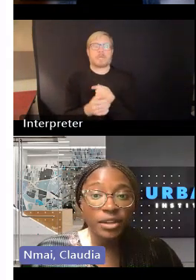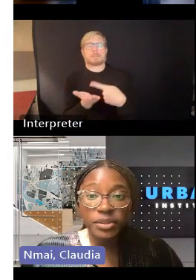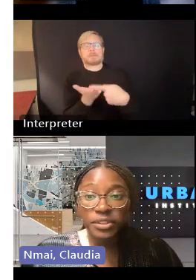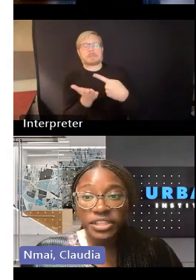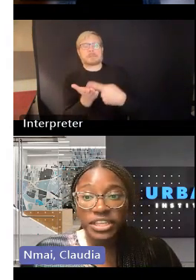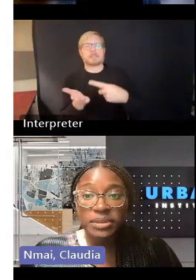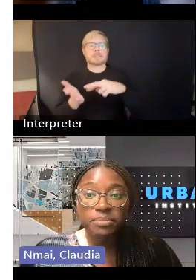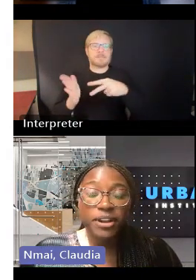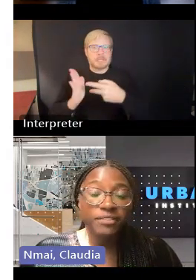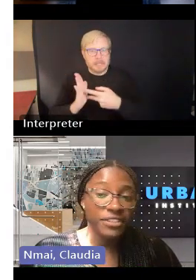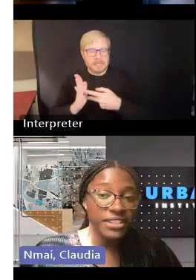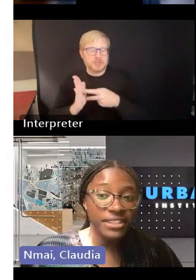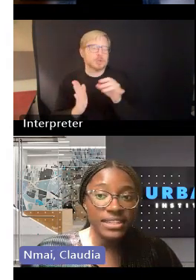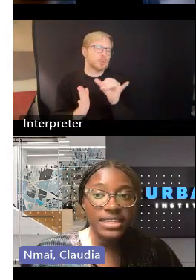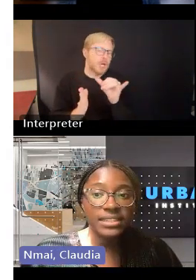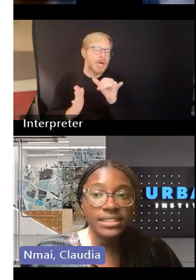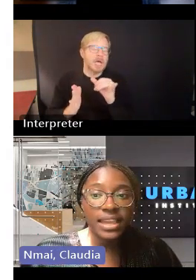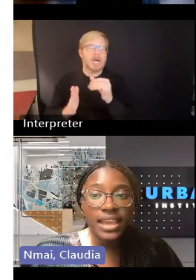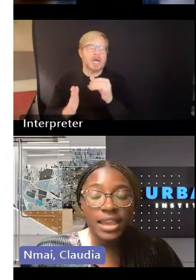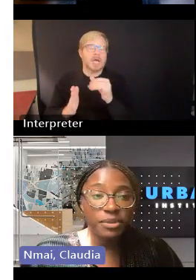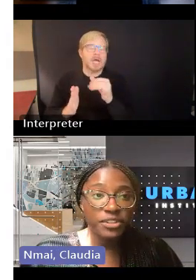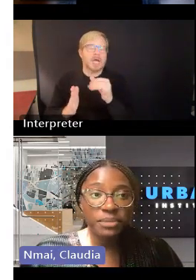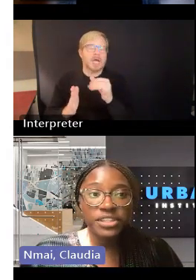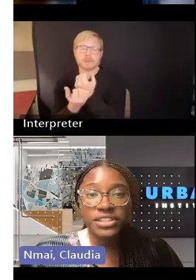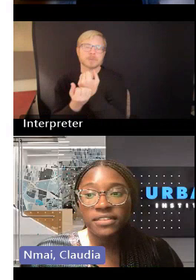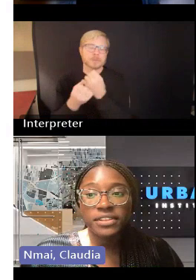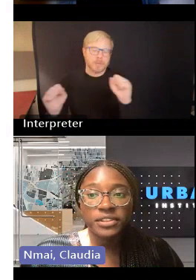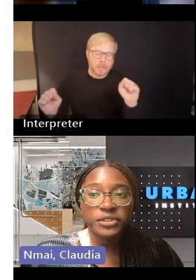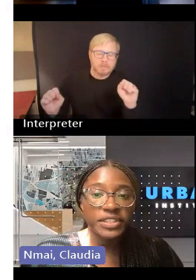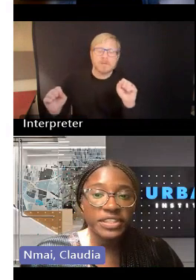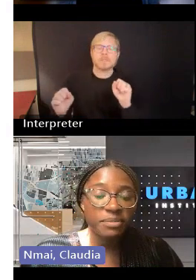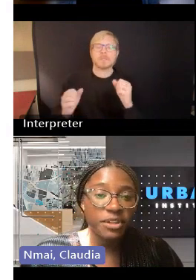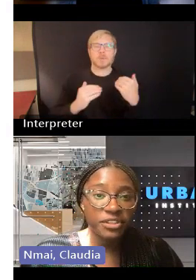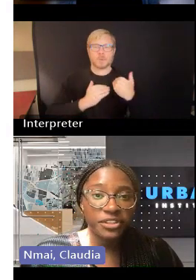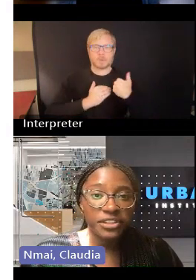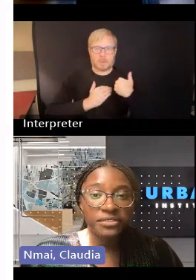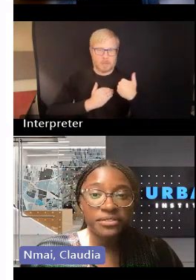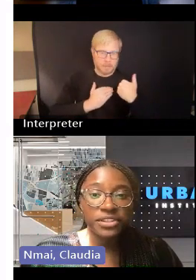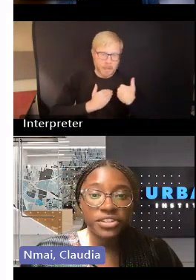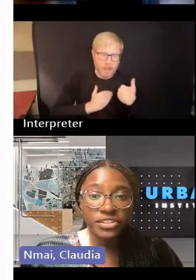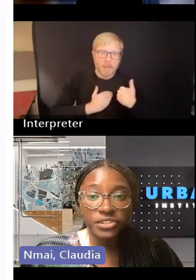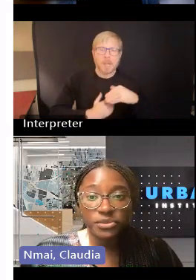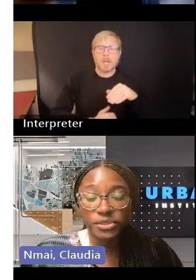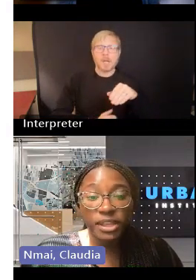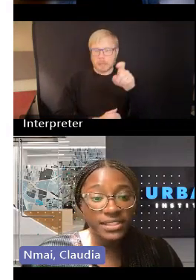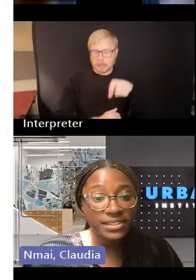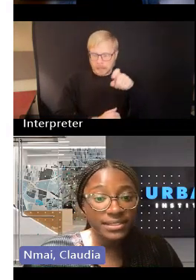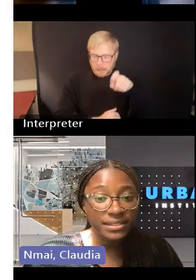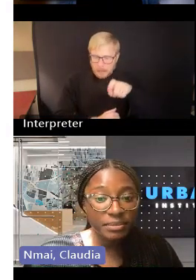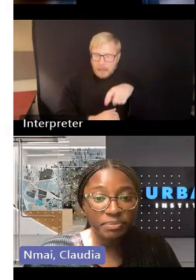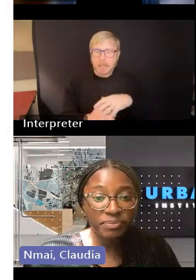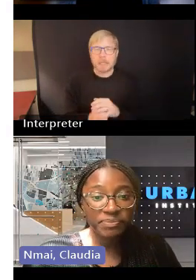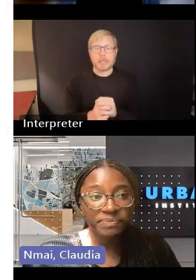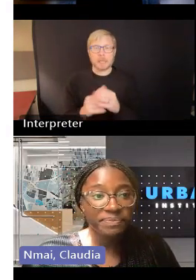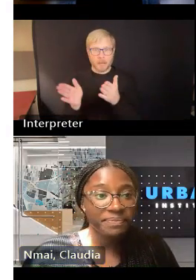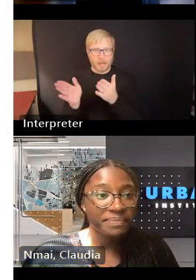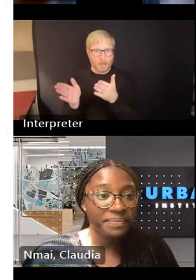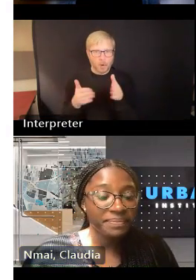safety, accountability, preferences and needs, and perceptions of the legal system and alternative justice